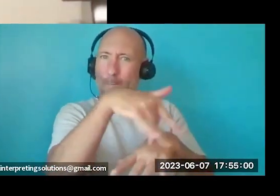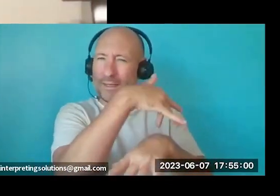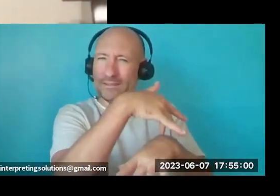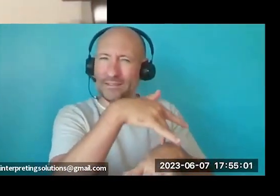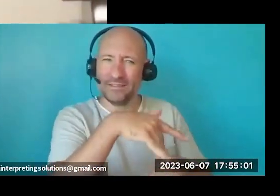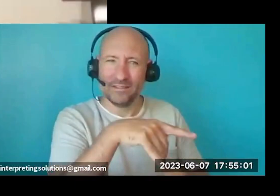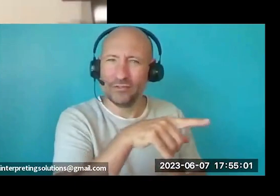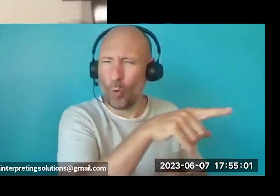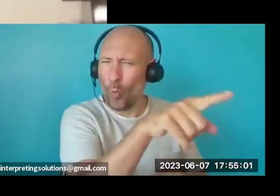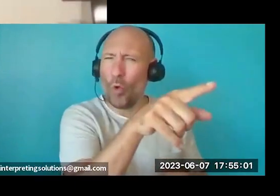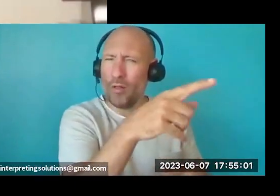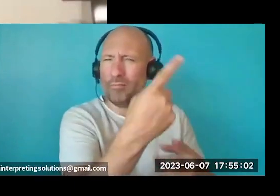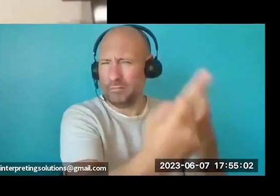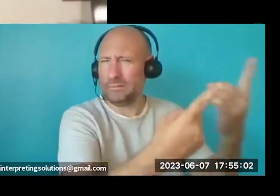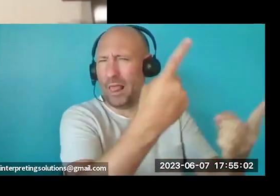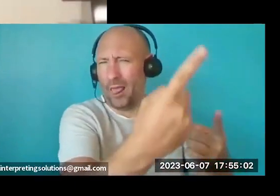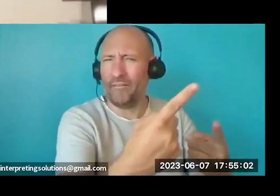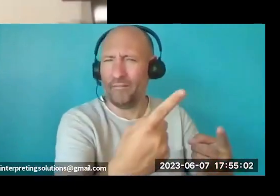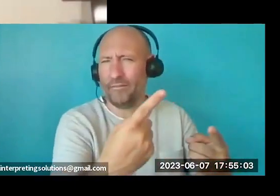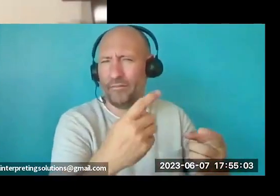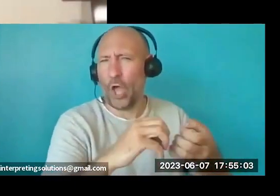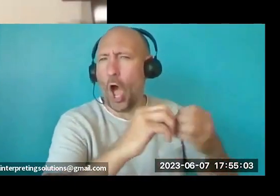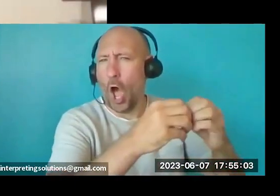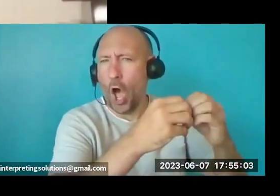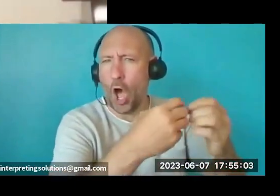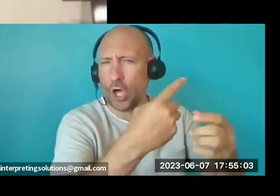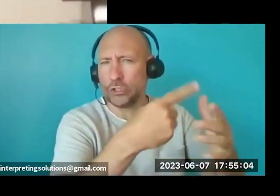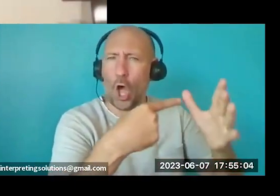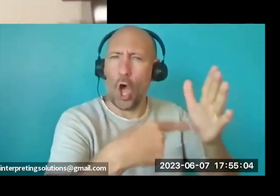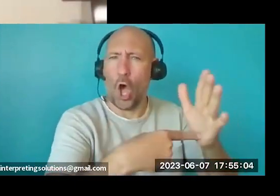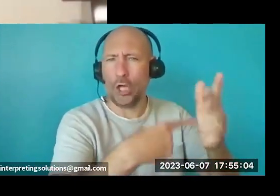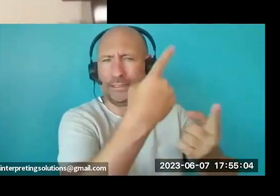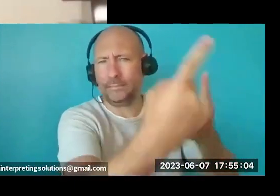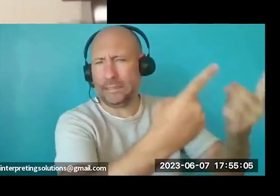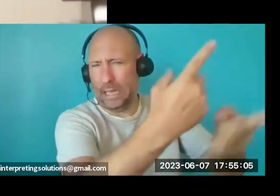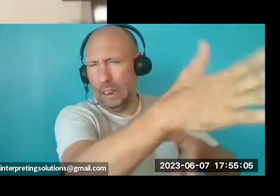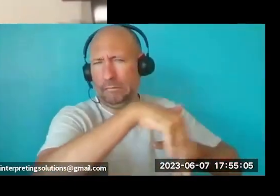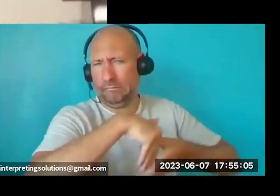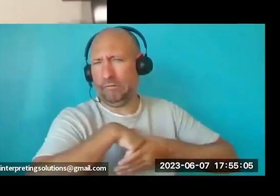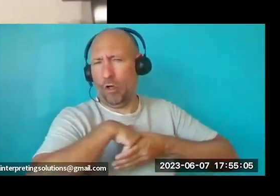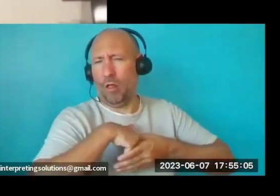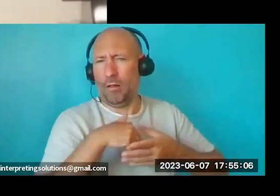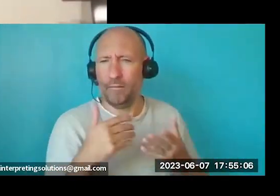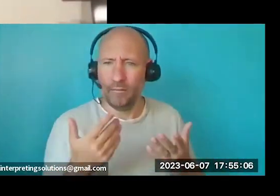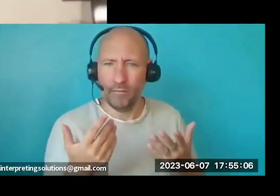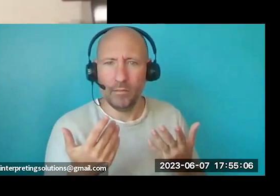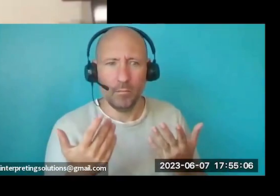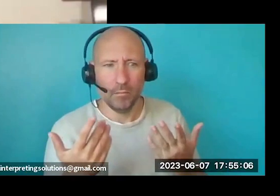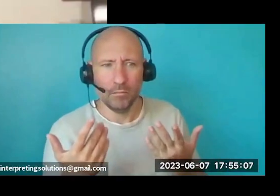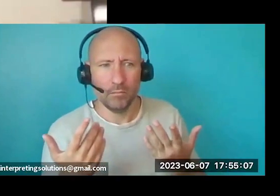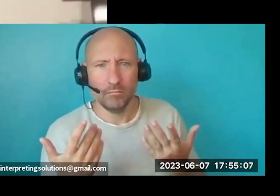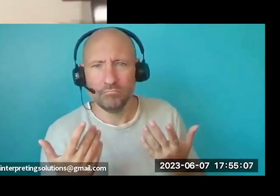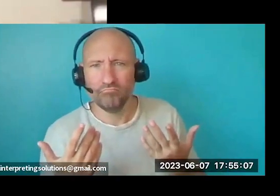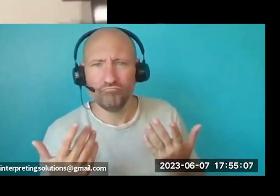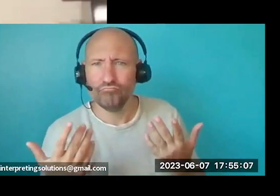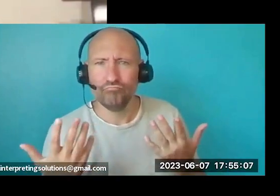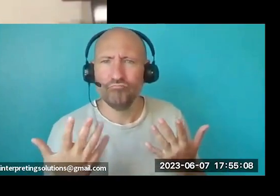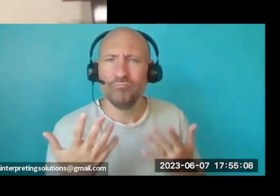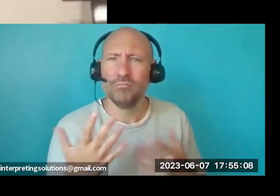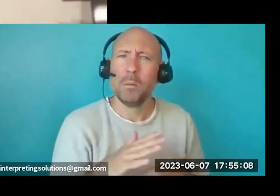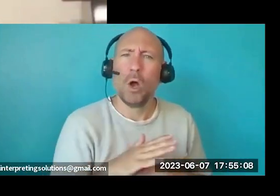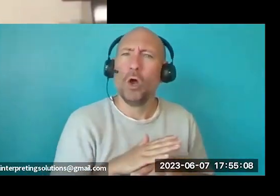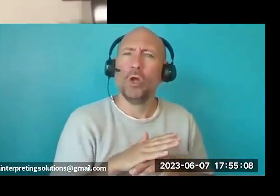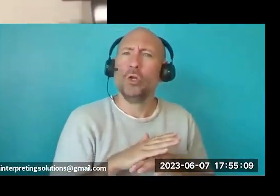lot with that because we understood that it was interesting also for sighted people. There is no longer a